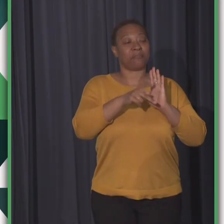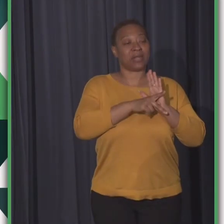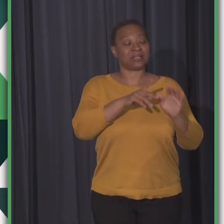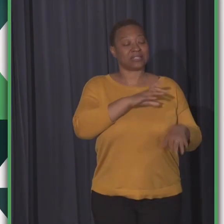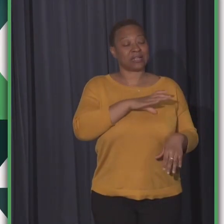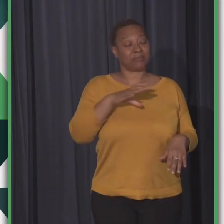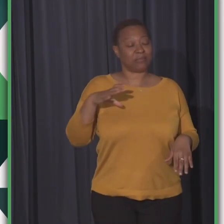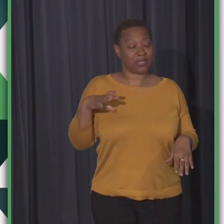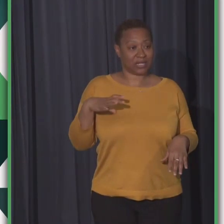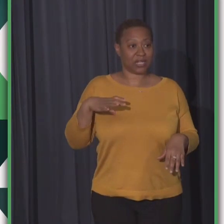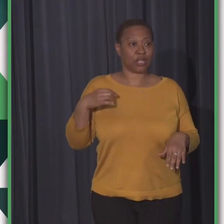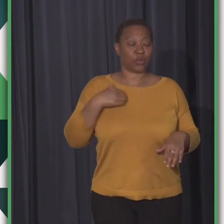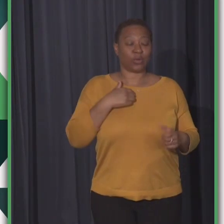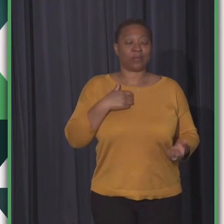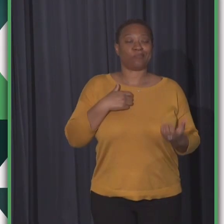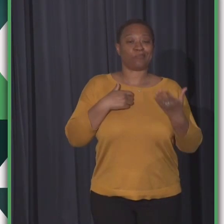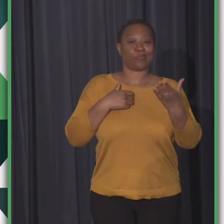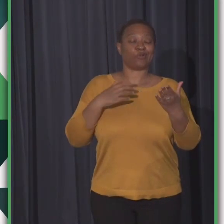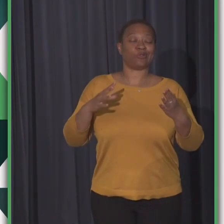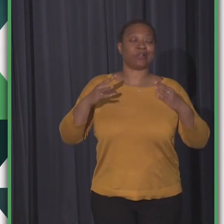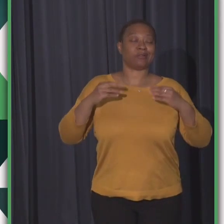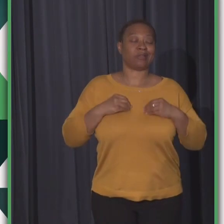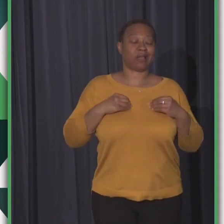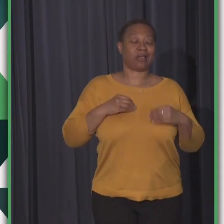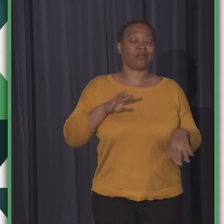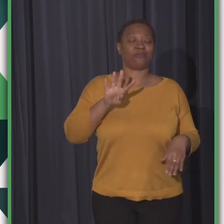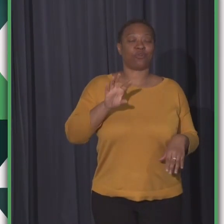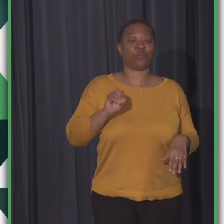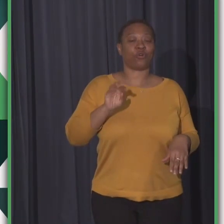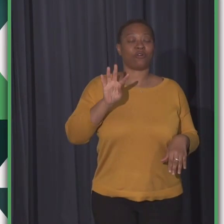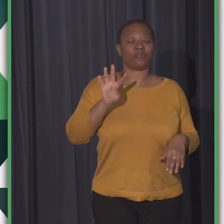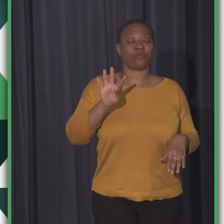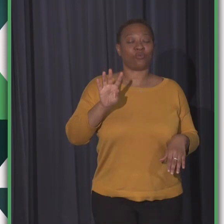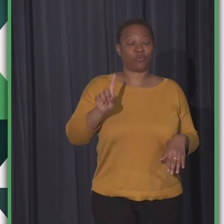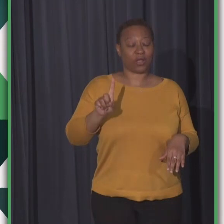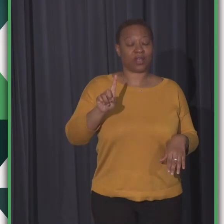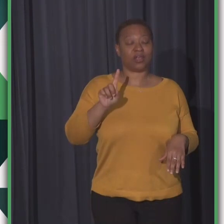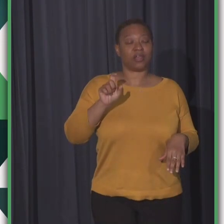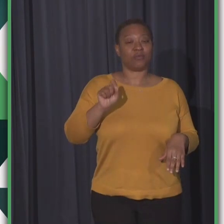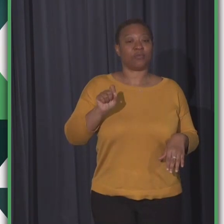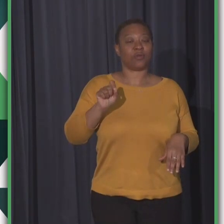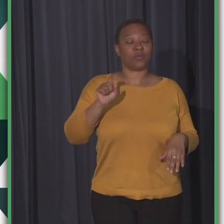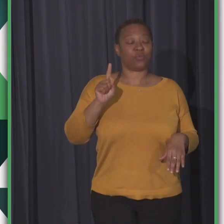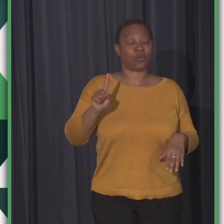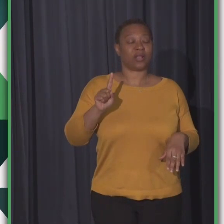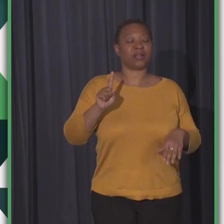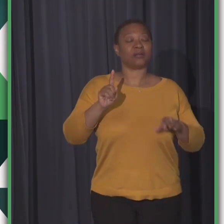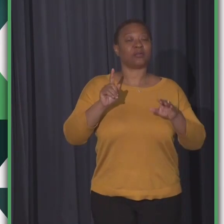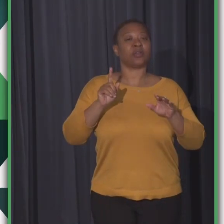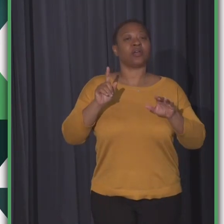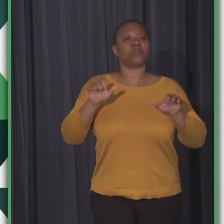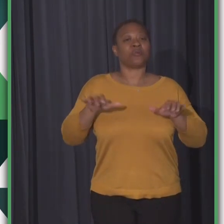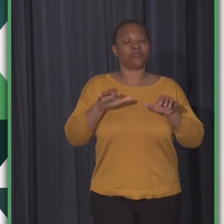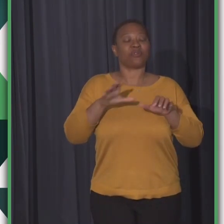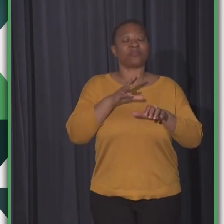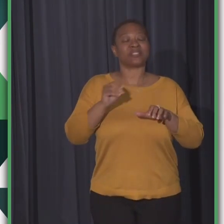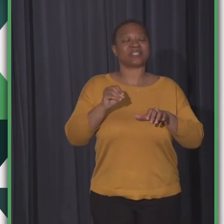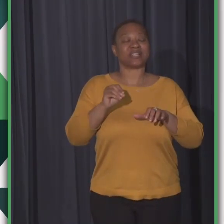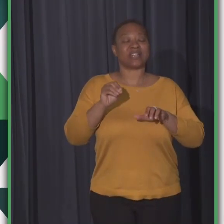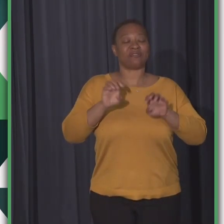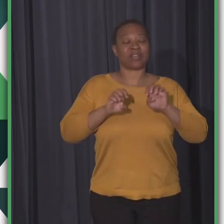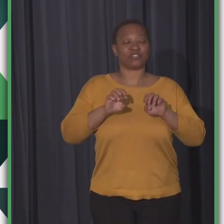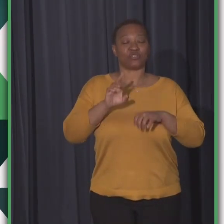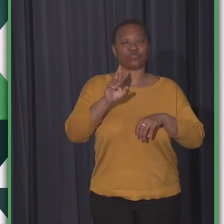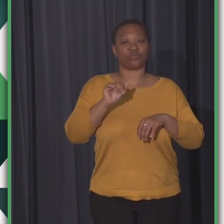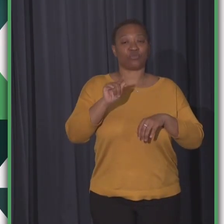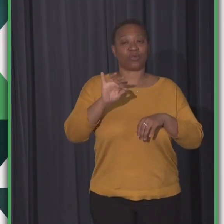committee, we move to adopt directive 401.1, performance evaluation ratings. It is